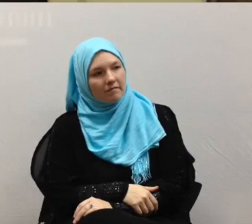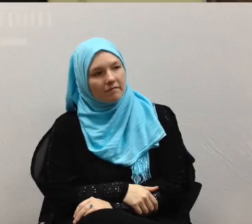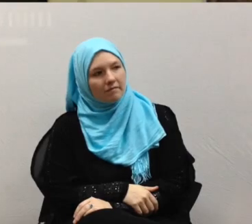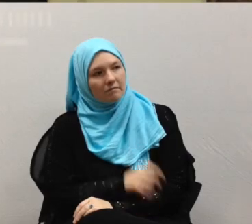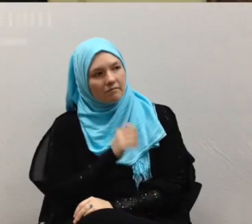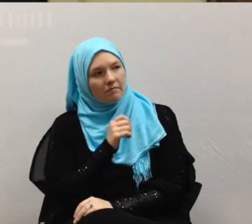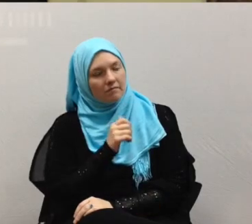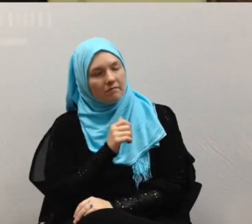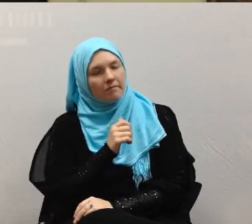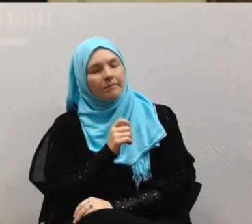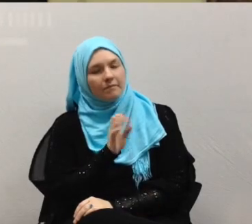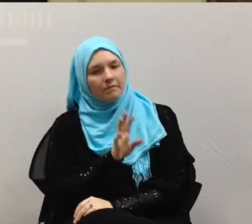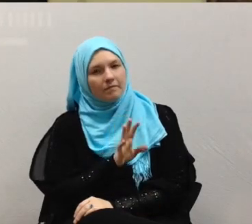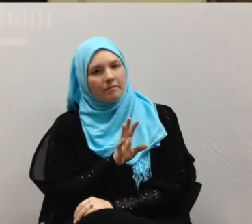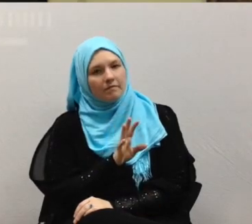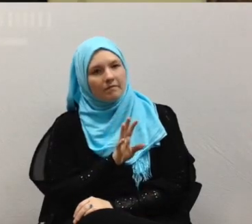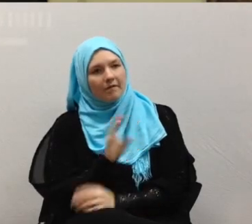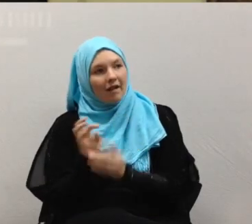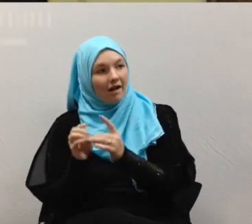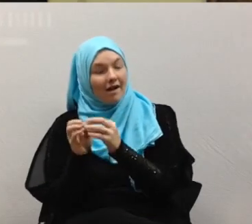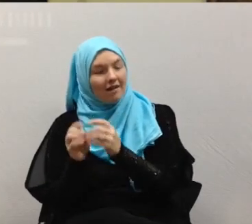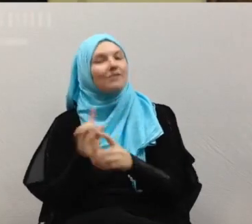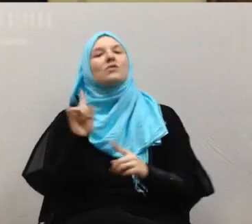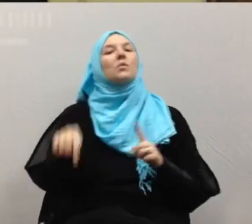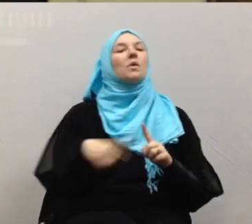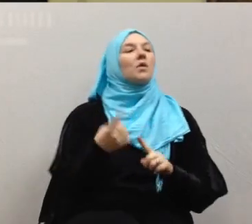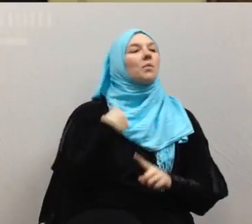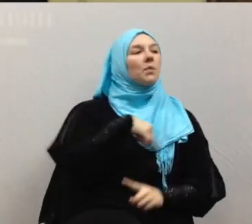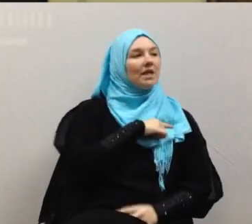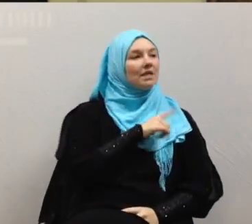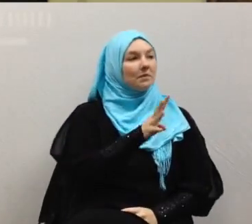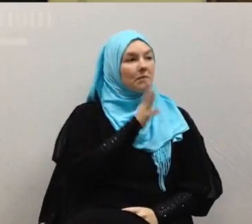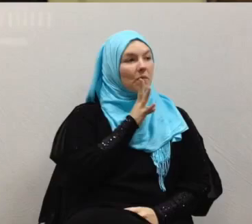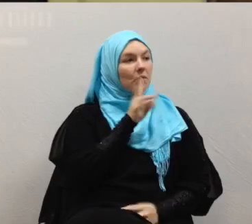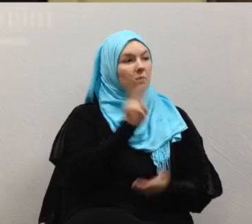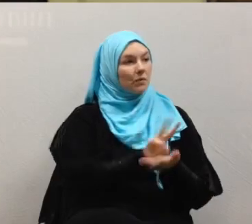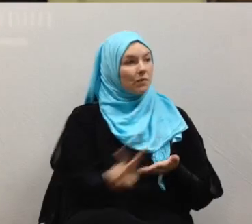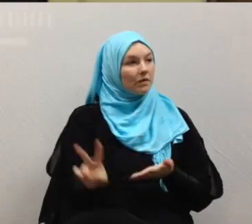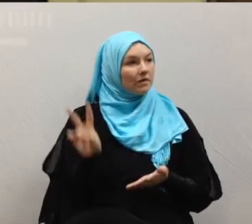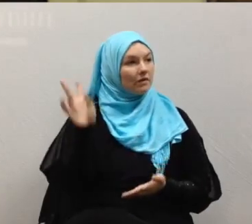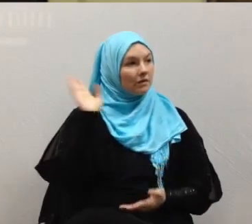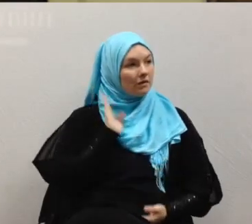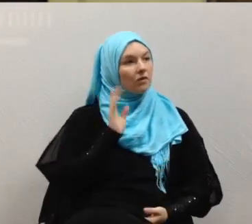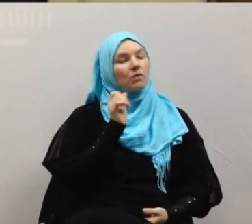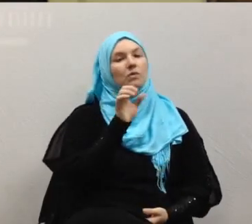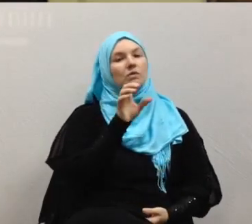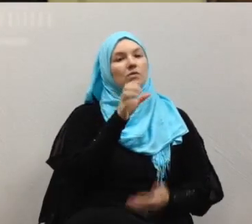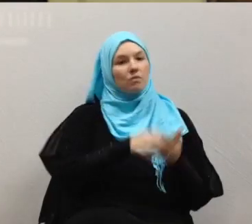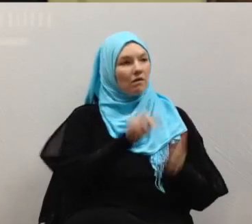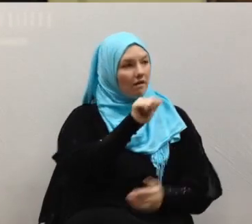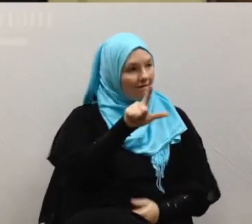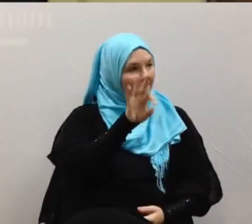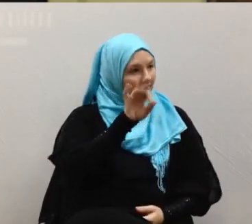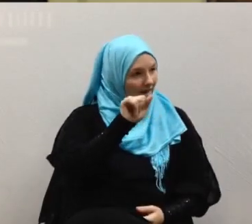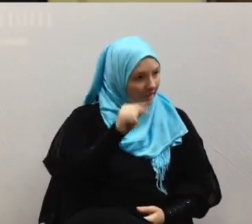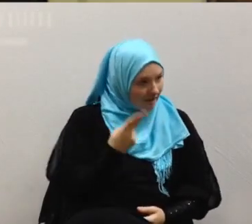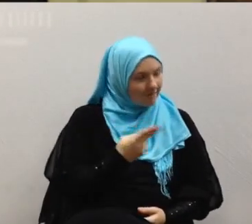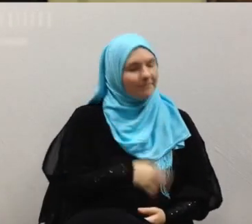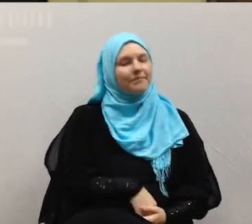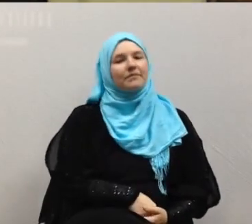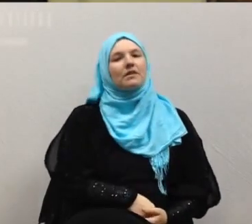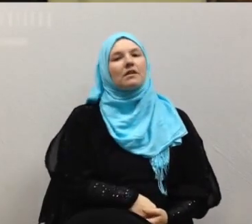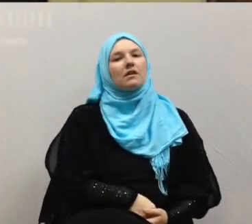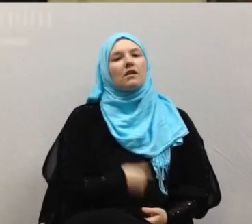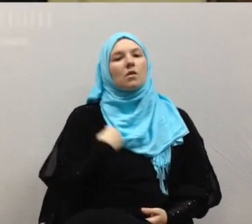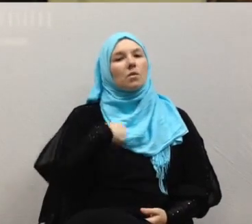So when we spoke 2 weeks ago about Surah Al-Fath and how Allah subhanahu wa ta'ala